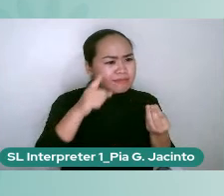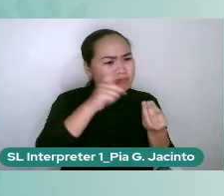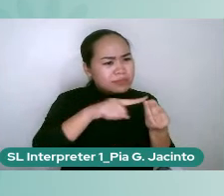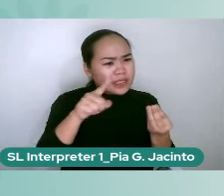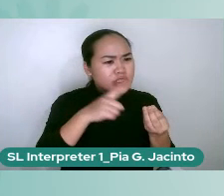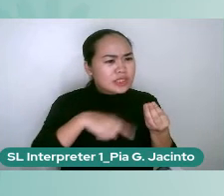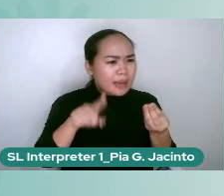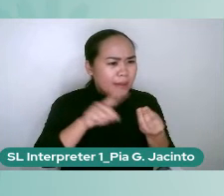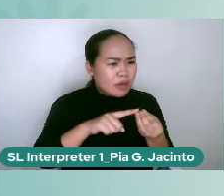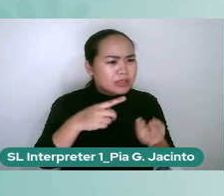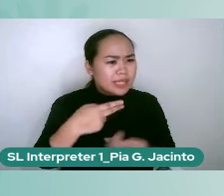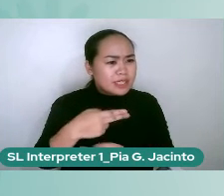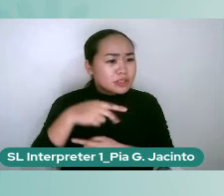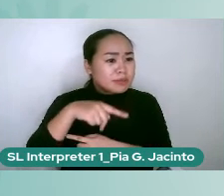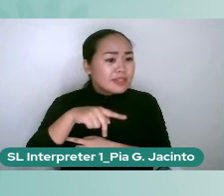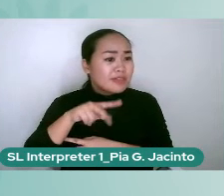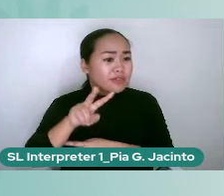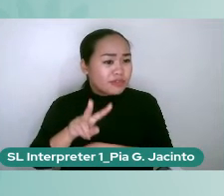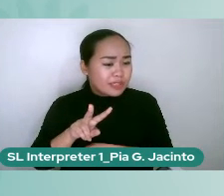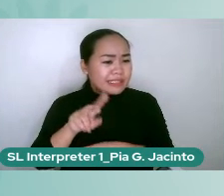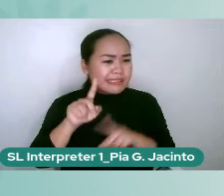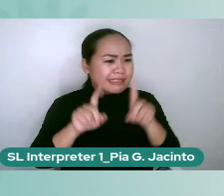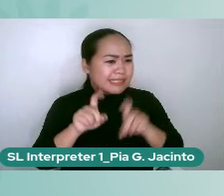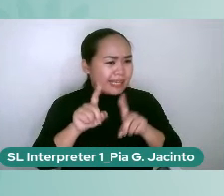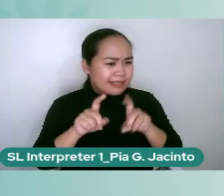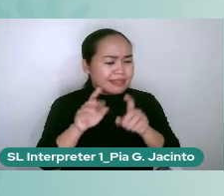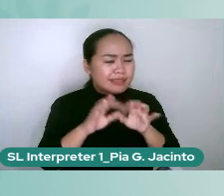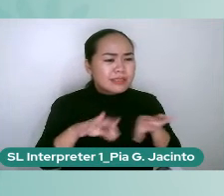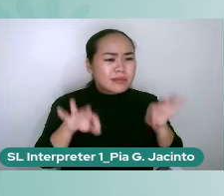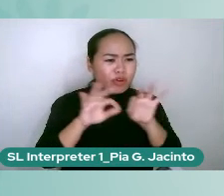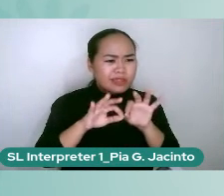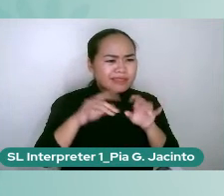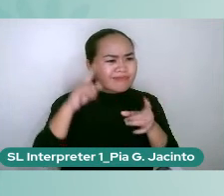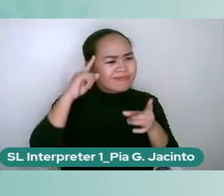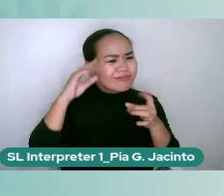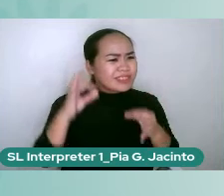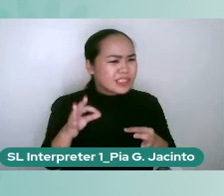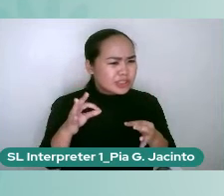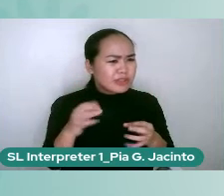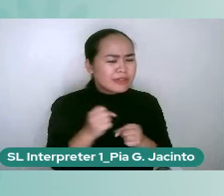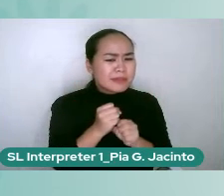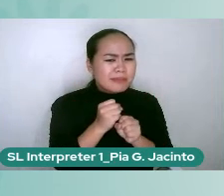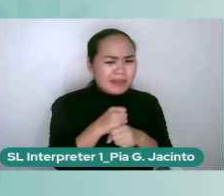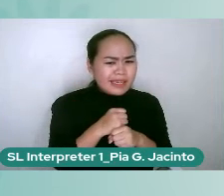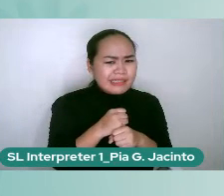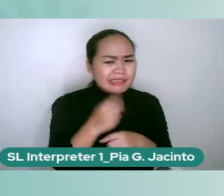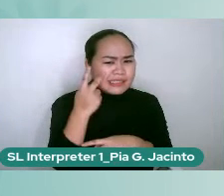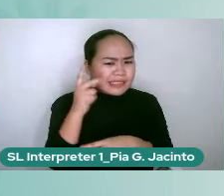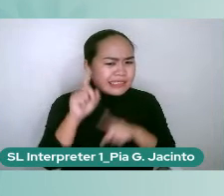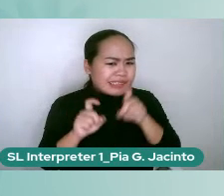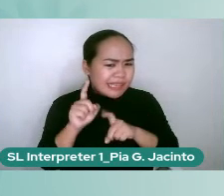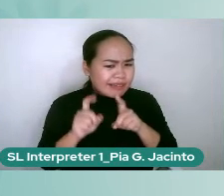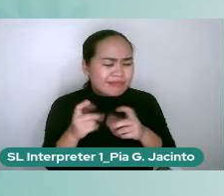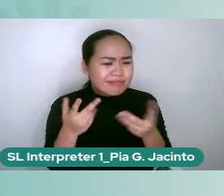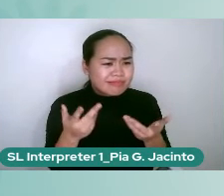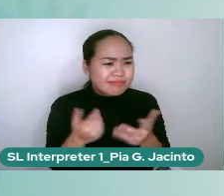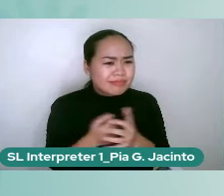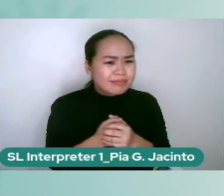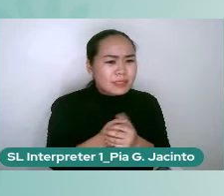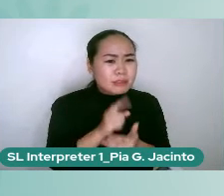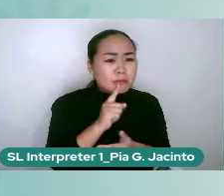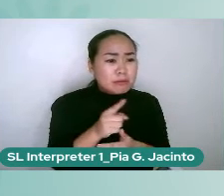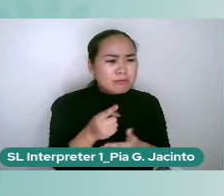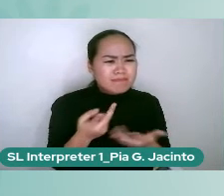screening today. HPV is the most important decision to make with respect to screening. To screen with HPV means that women